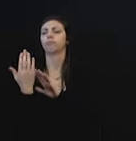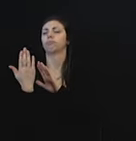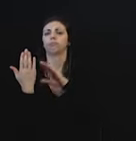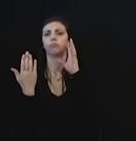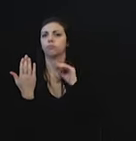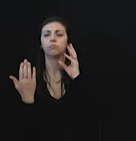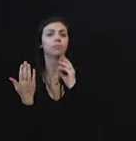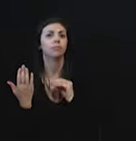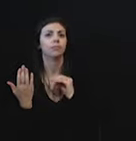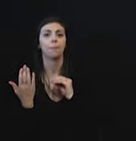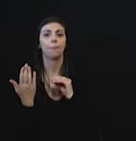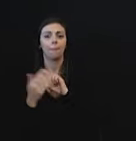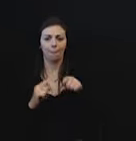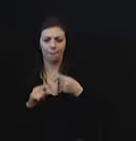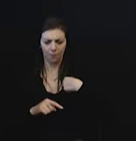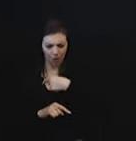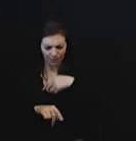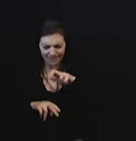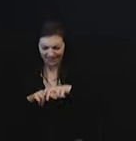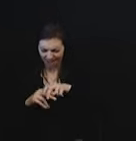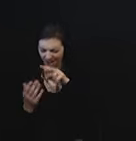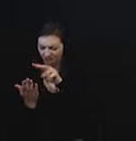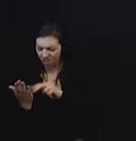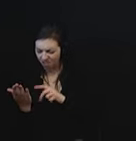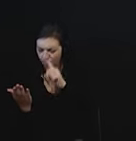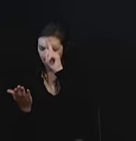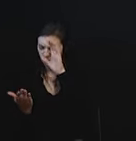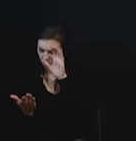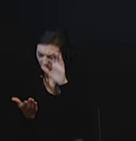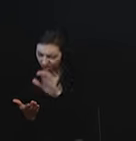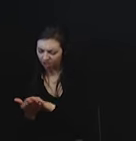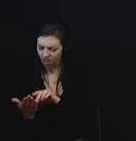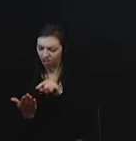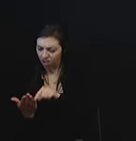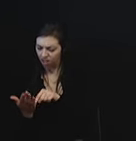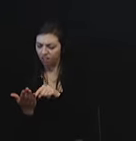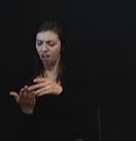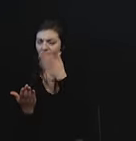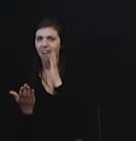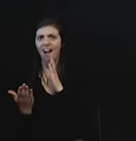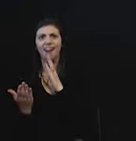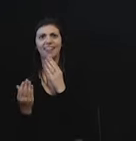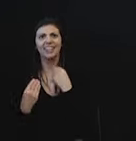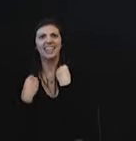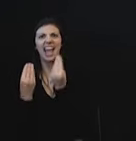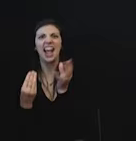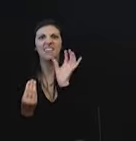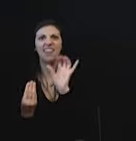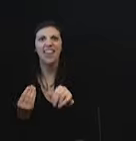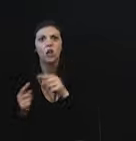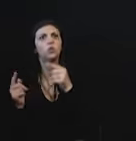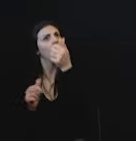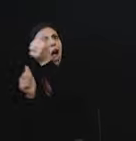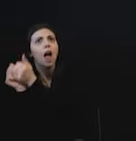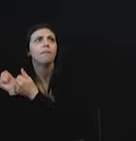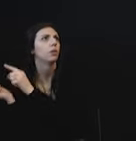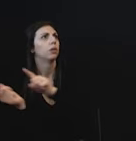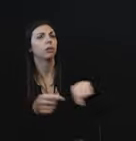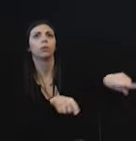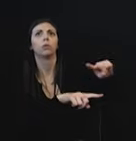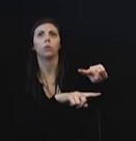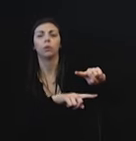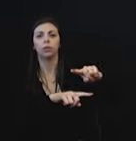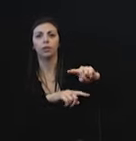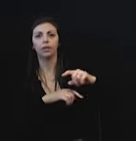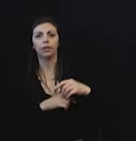my prayer, I believe God has given that to every single one of us today. Amen. If you are a follower of Jesus, you hold the Spirit of the